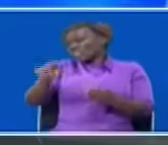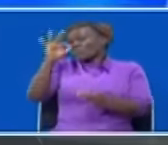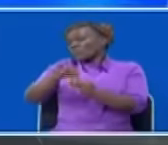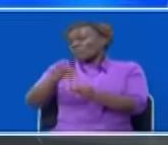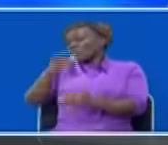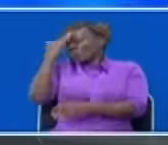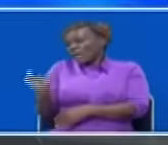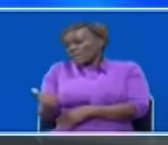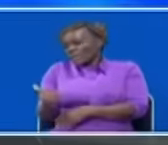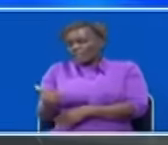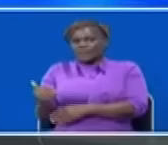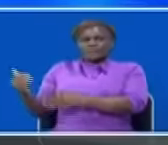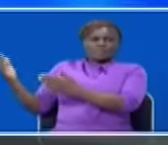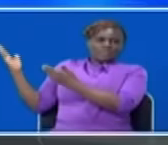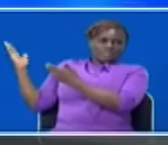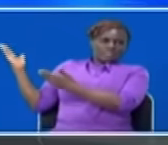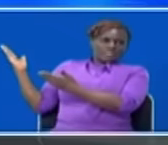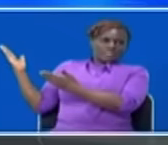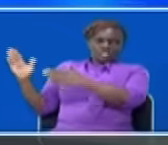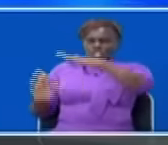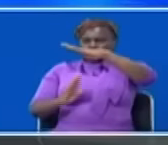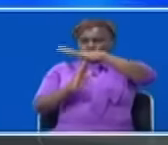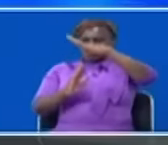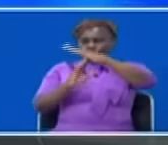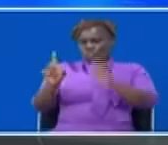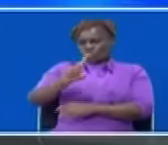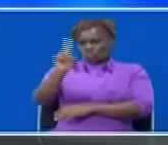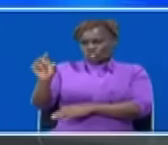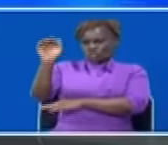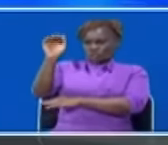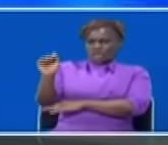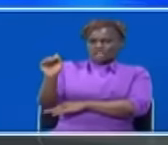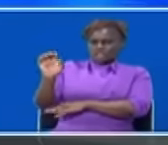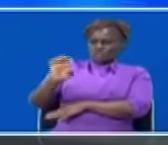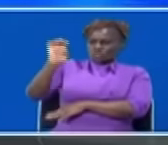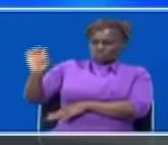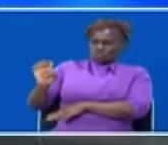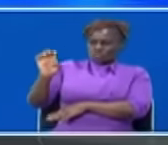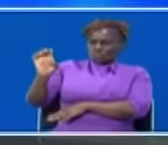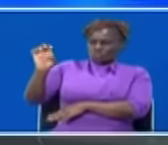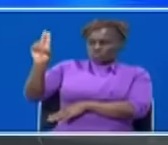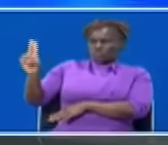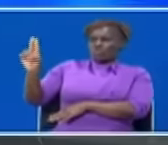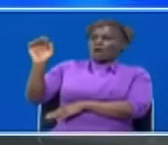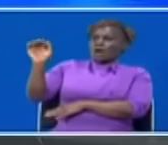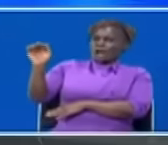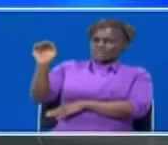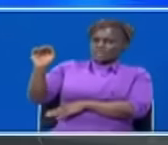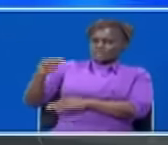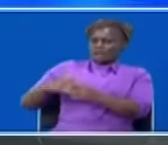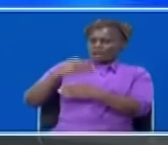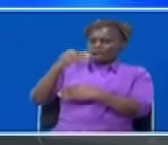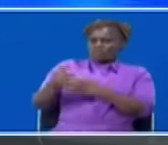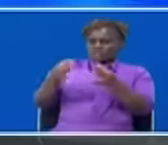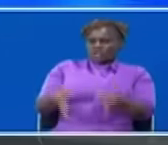themselves into. This are the top questions that were asked on the European Union. Now, please note, these questions were asked after the